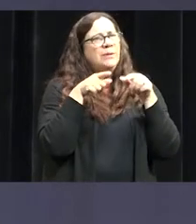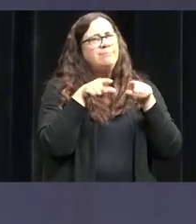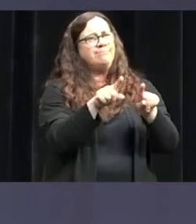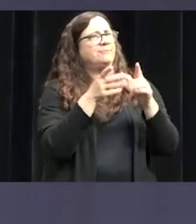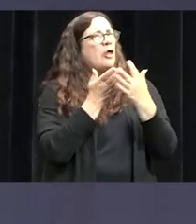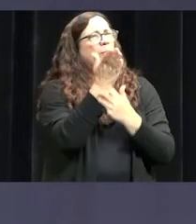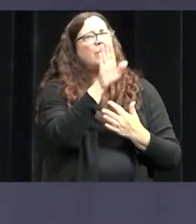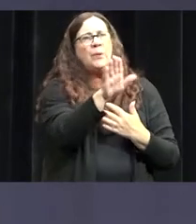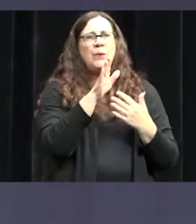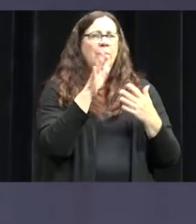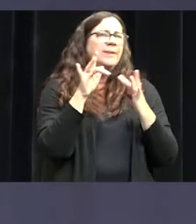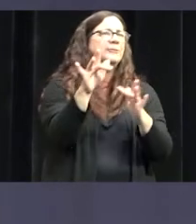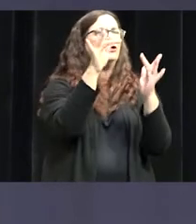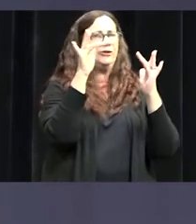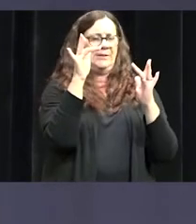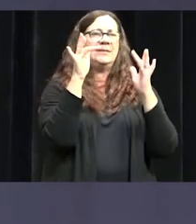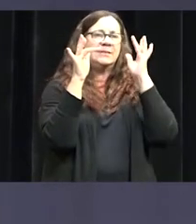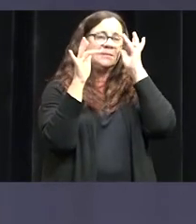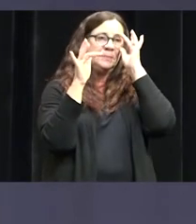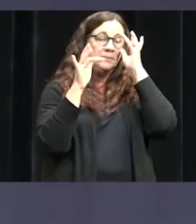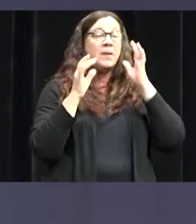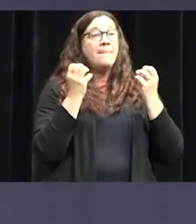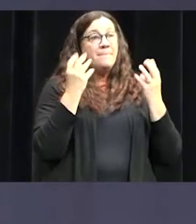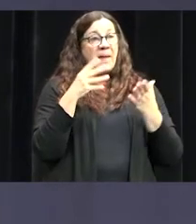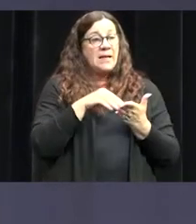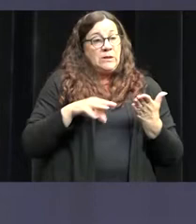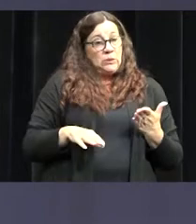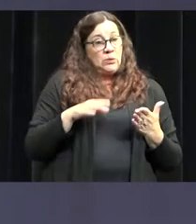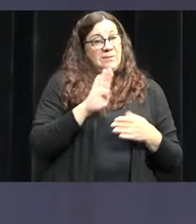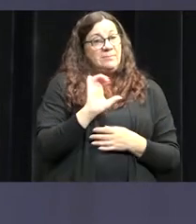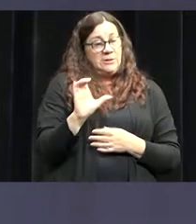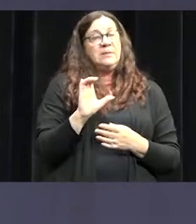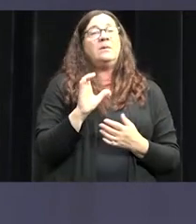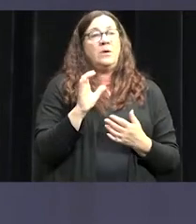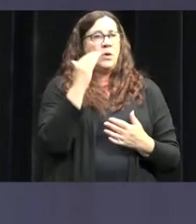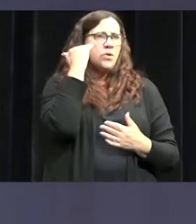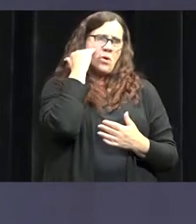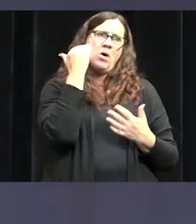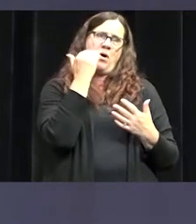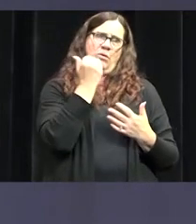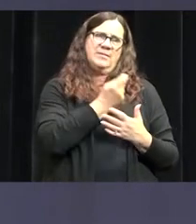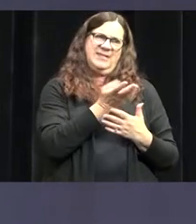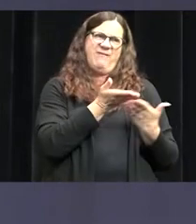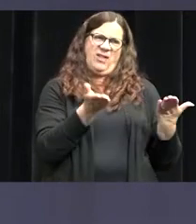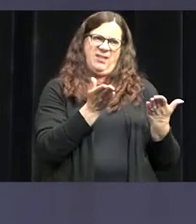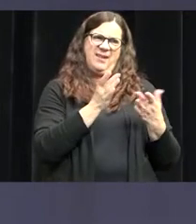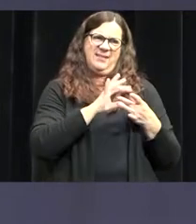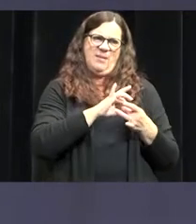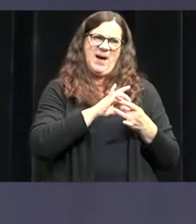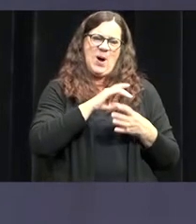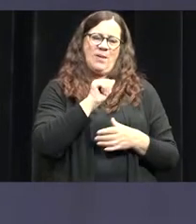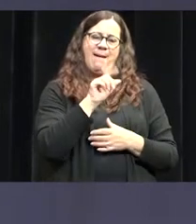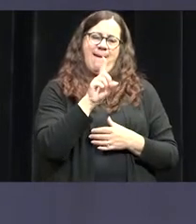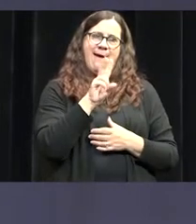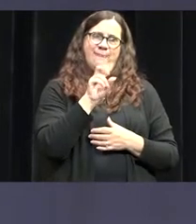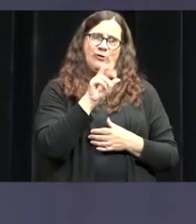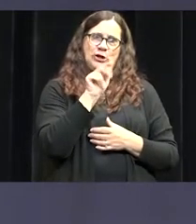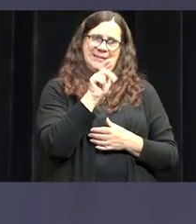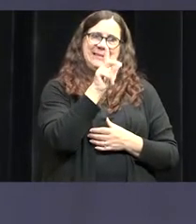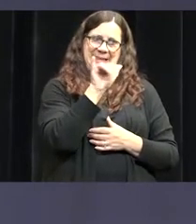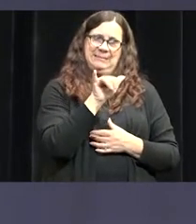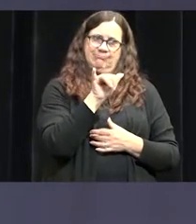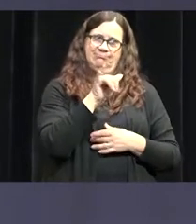many of bristol students know a thing or two about overcoming adversity in my time at bristol i have met first generation students